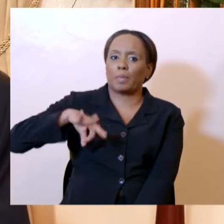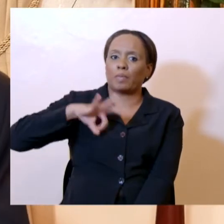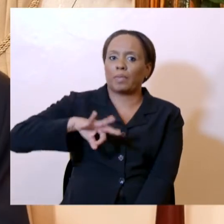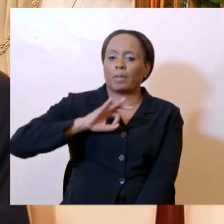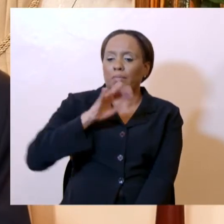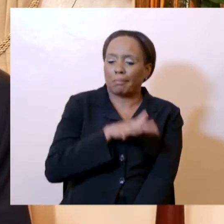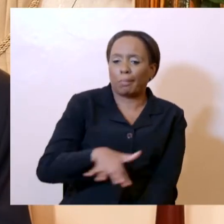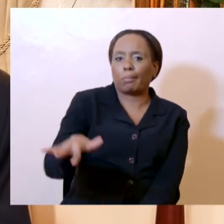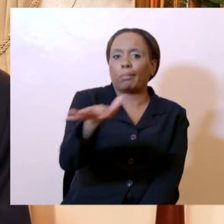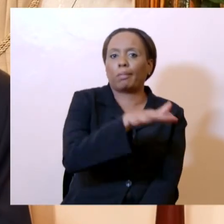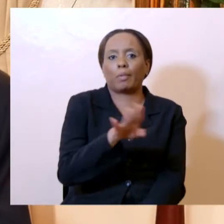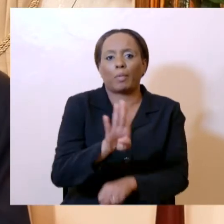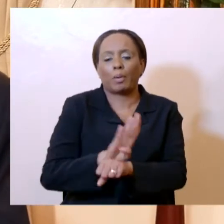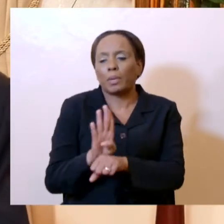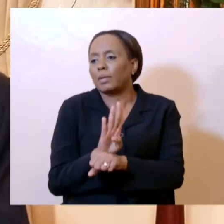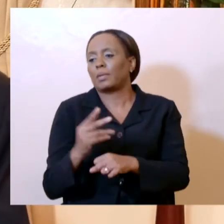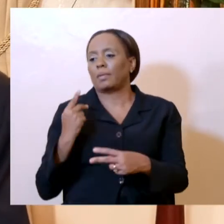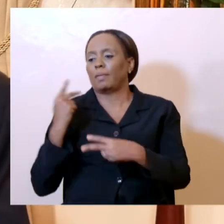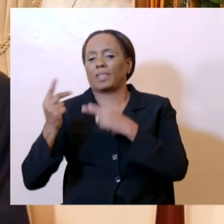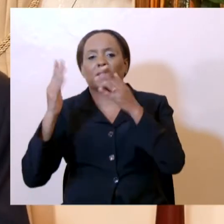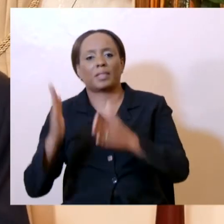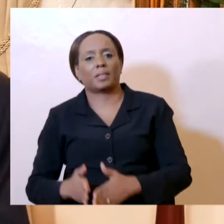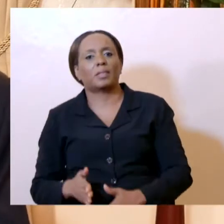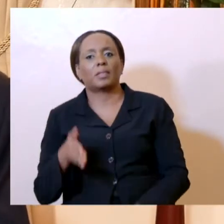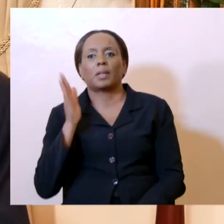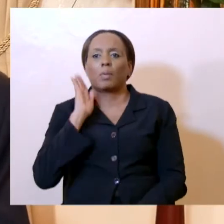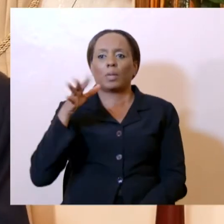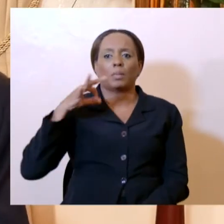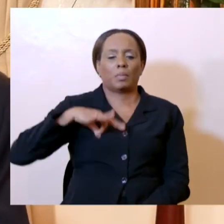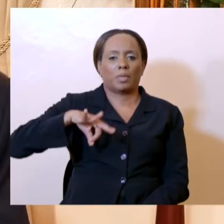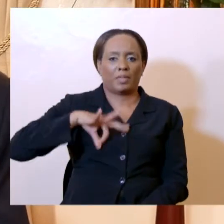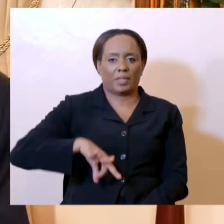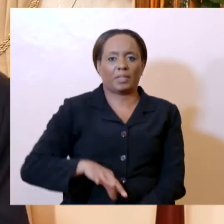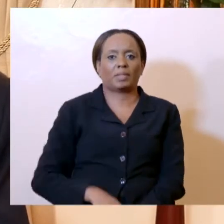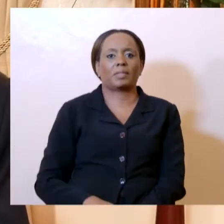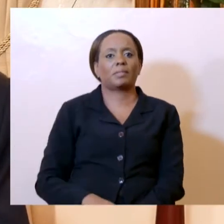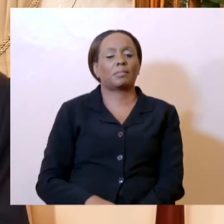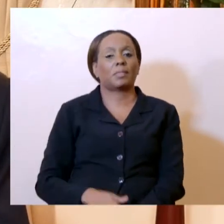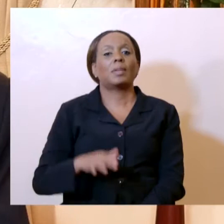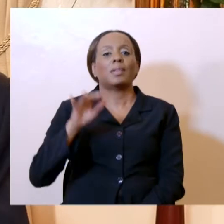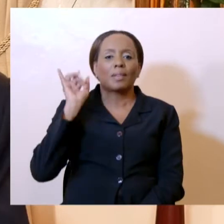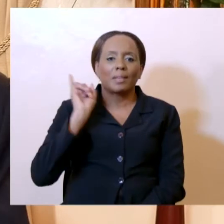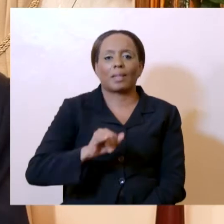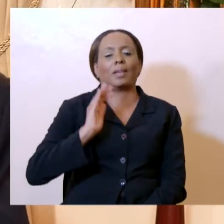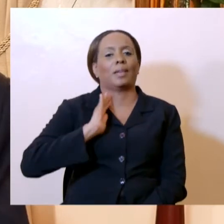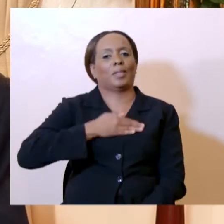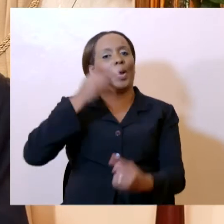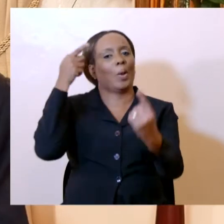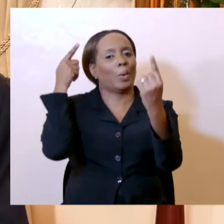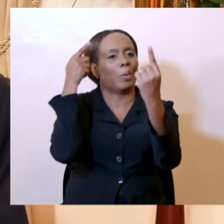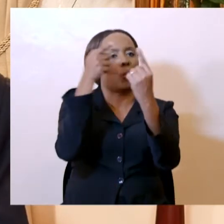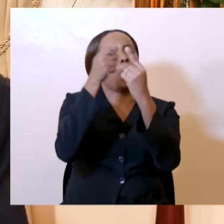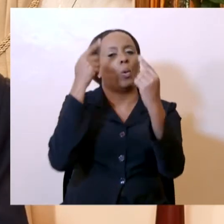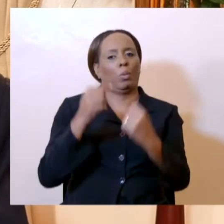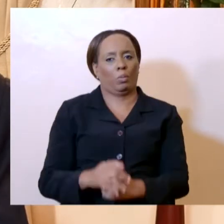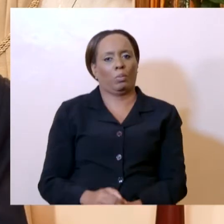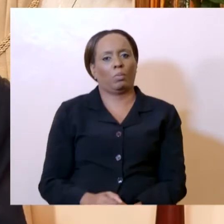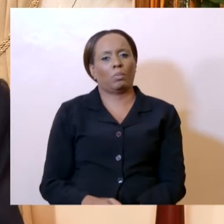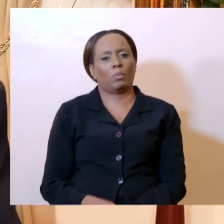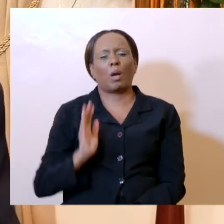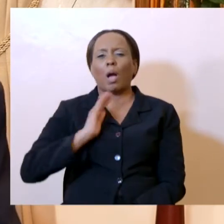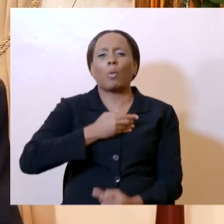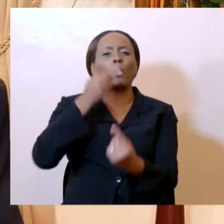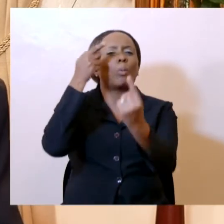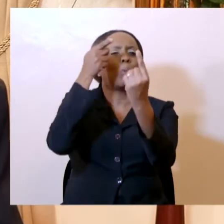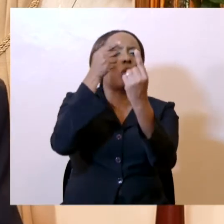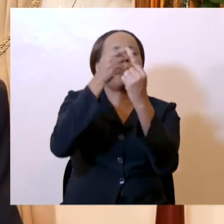population, the visitors and the residents of Barbados will be clear. And that is the goal. All right, you want to get to a point